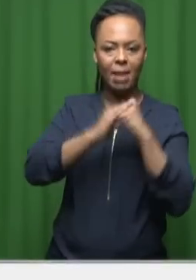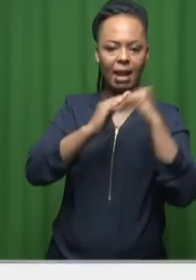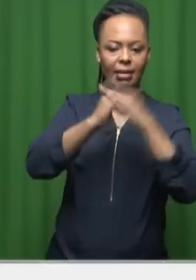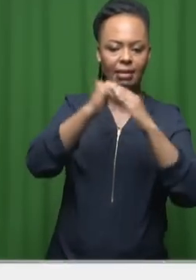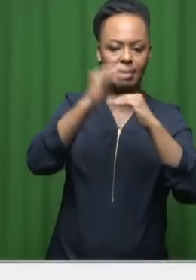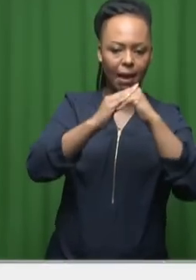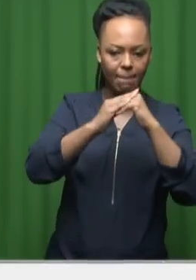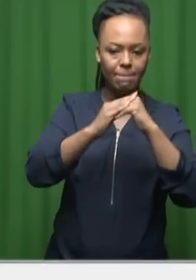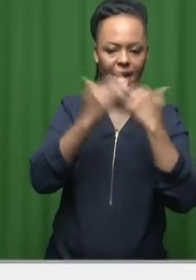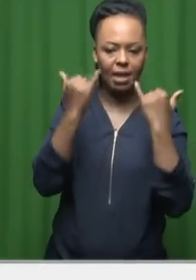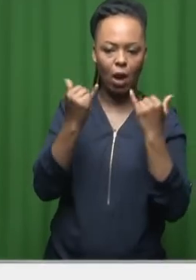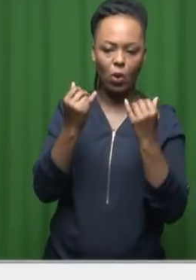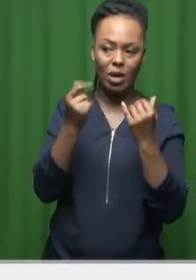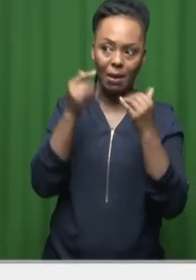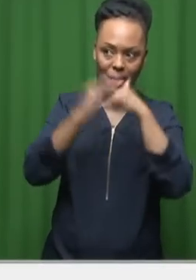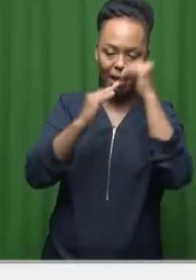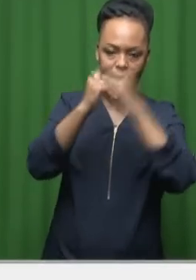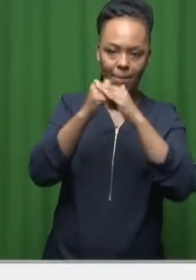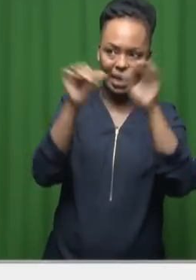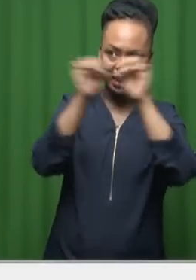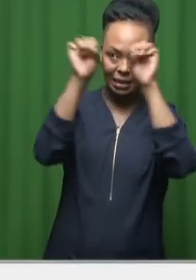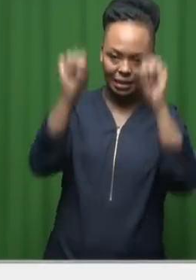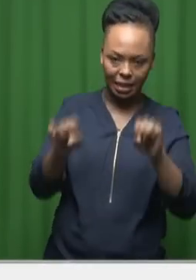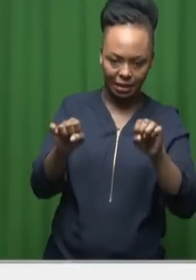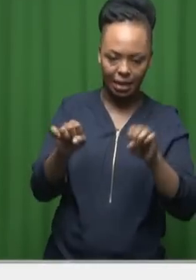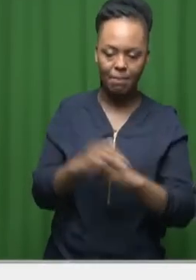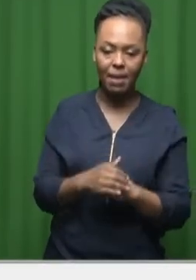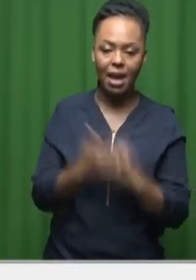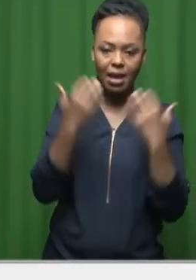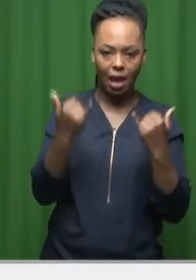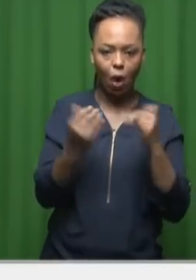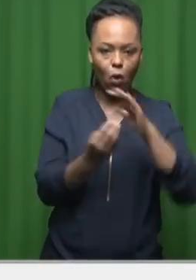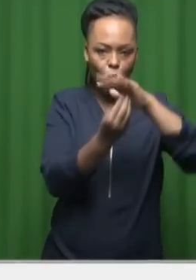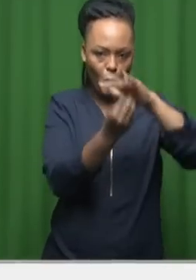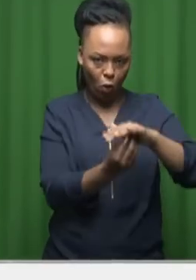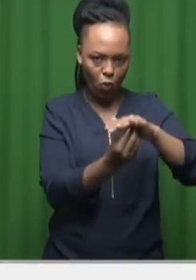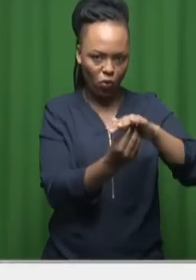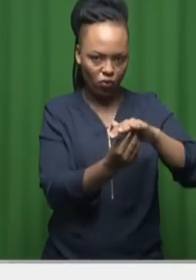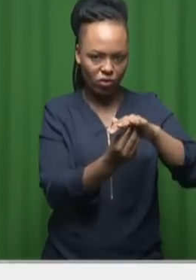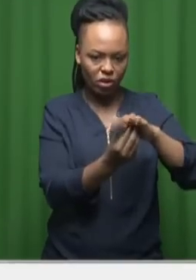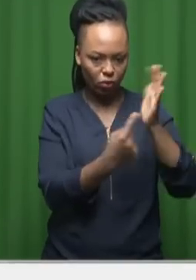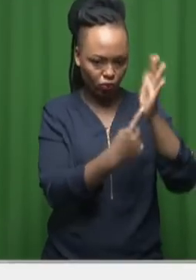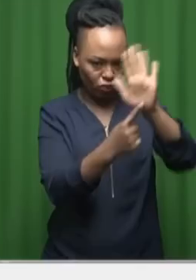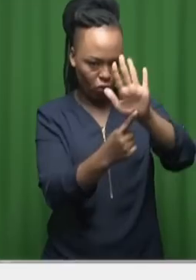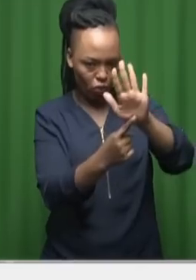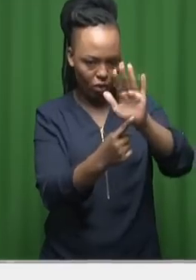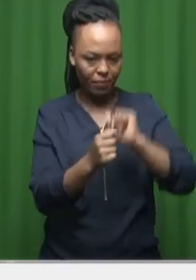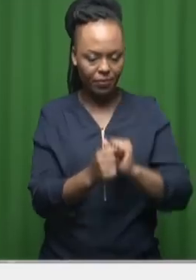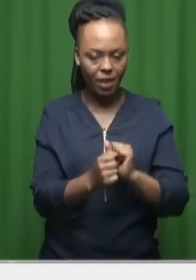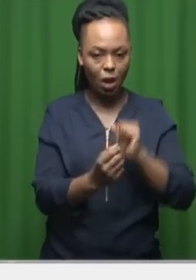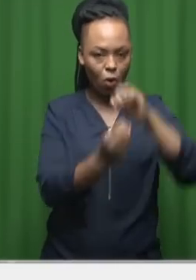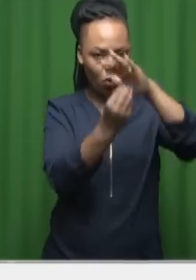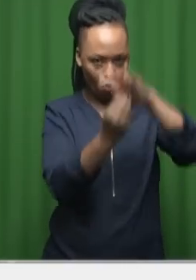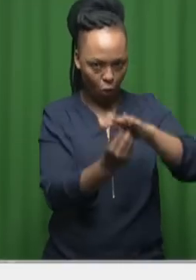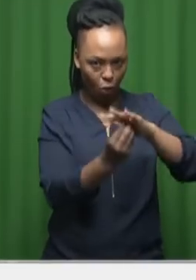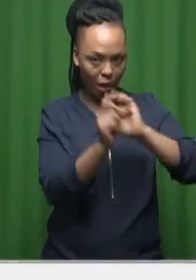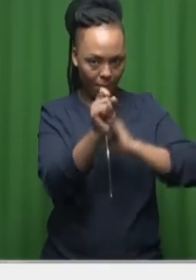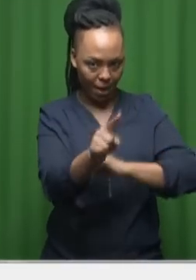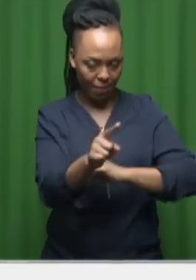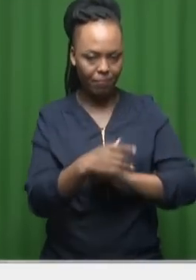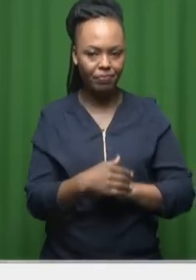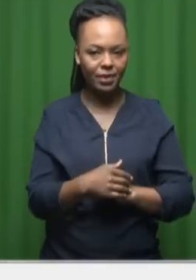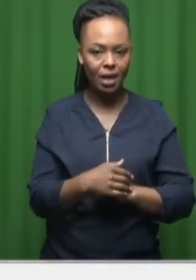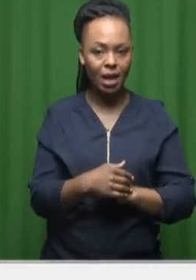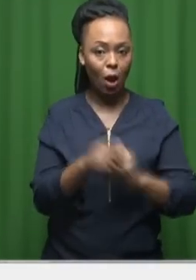our supply. Now comes the big one. Let's have coal, please. Ah, there's the coal. So